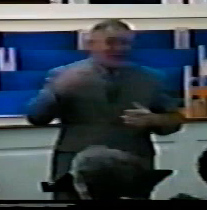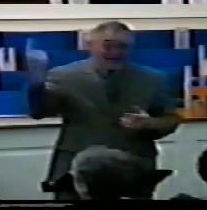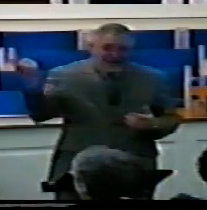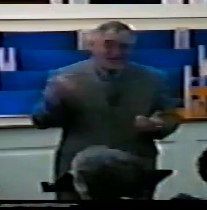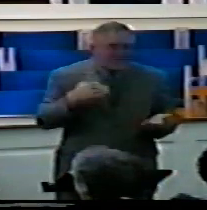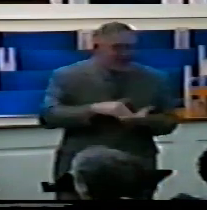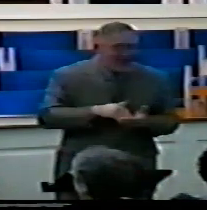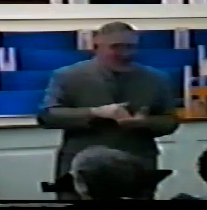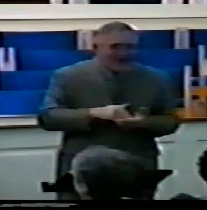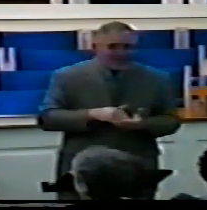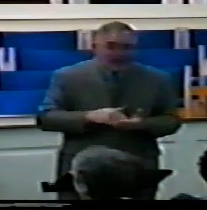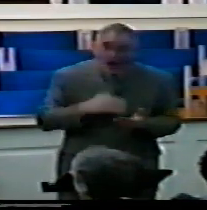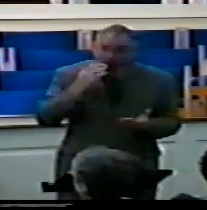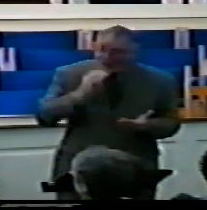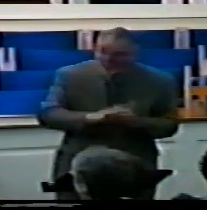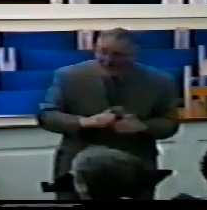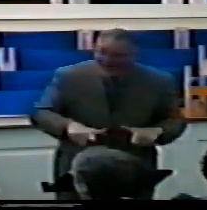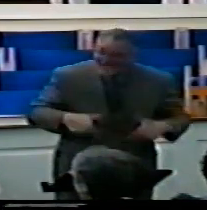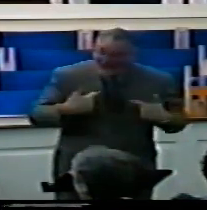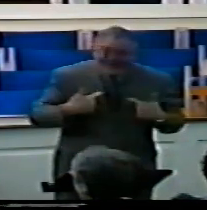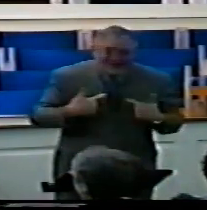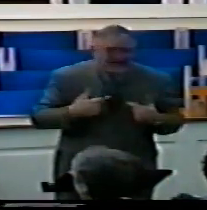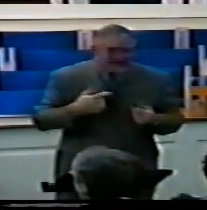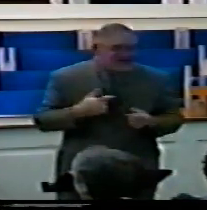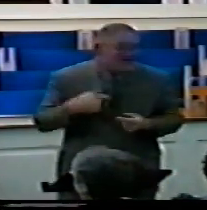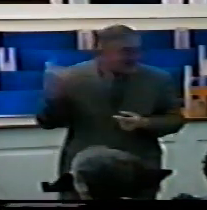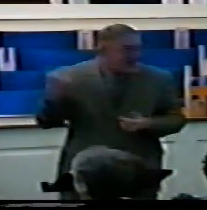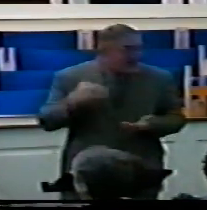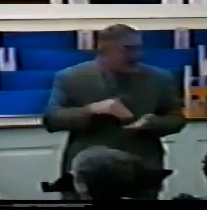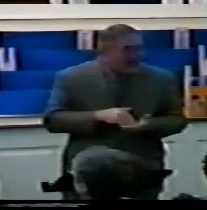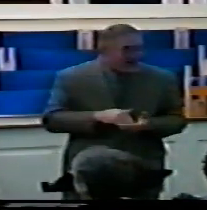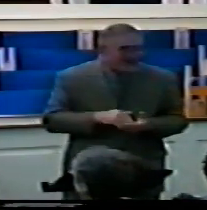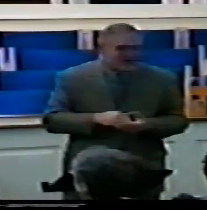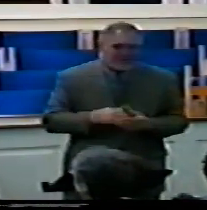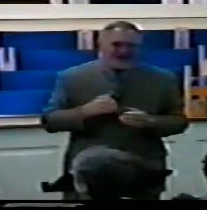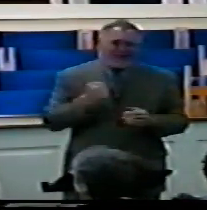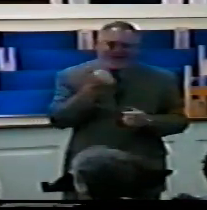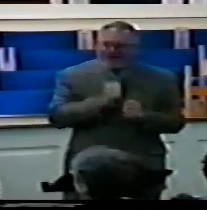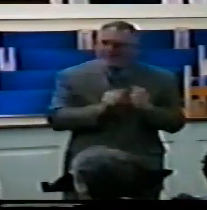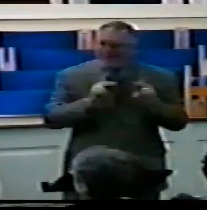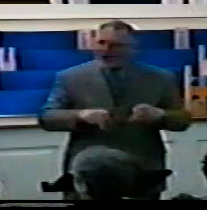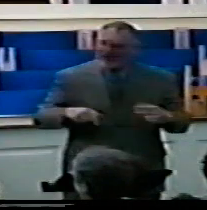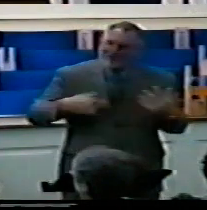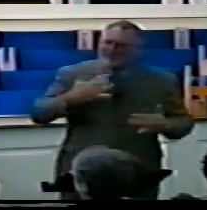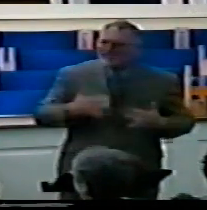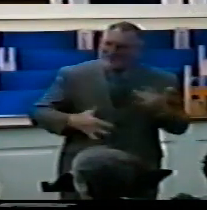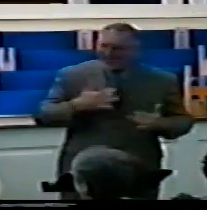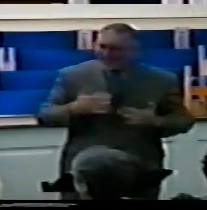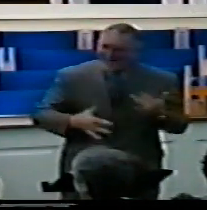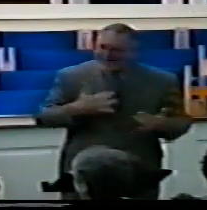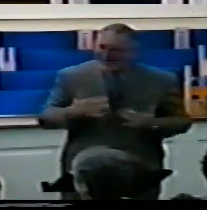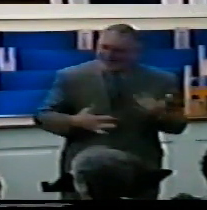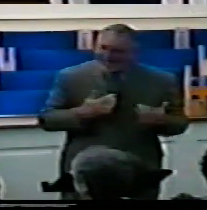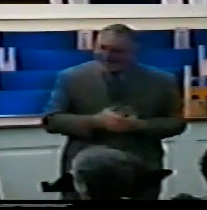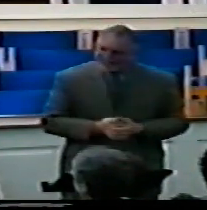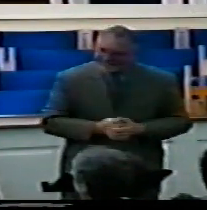Obéwi, voilà Jésus, y'a du vivant toujours, Jésus tout puissant, Jésus tout puissant. They said,